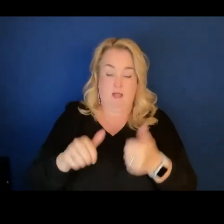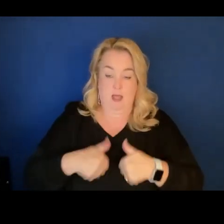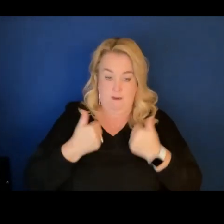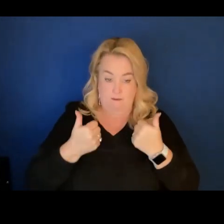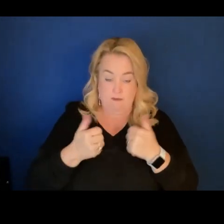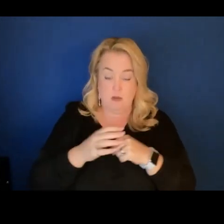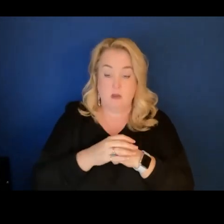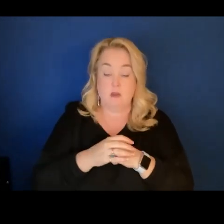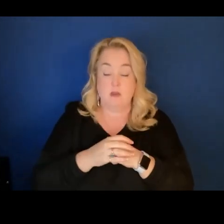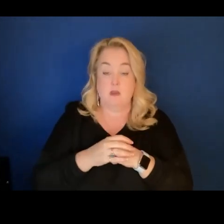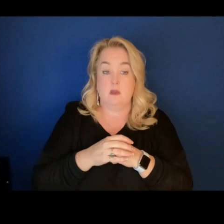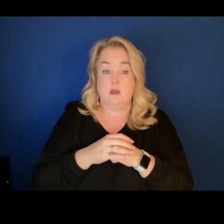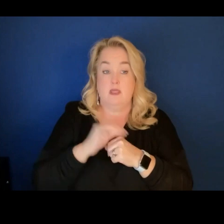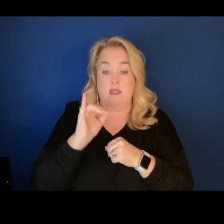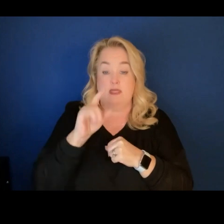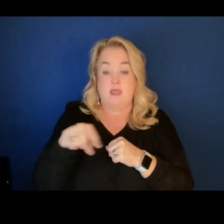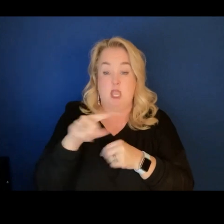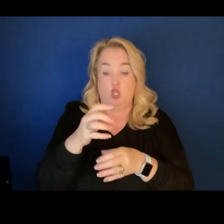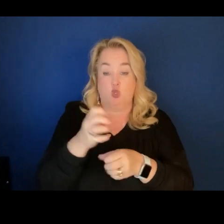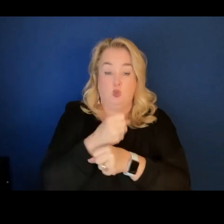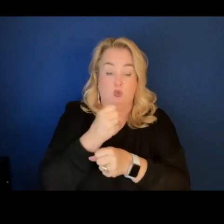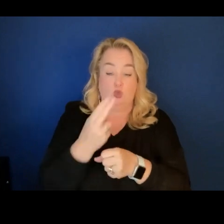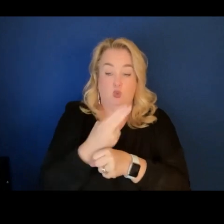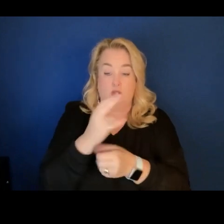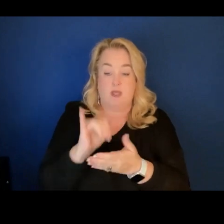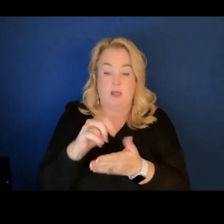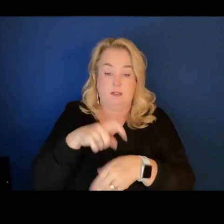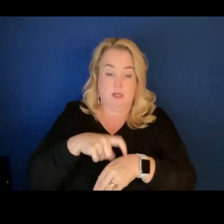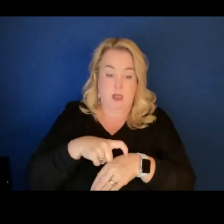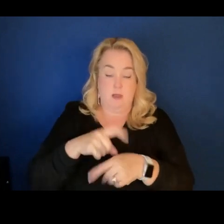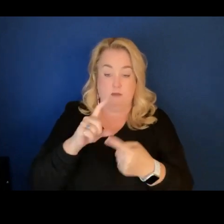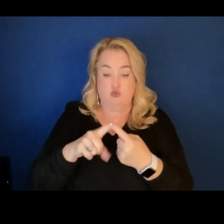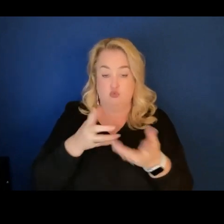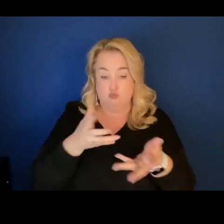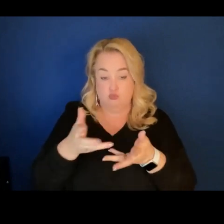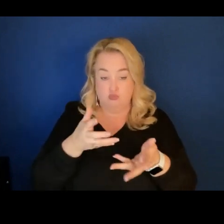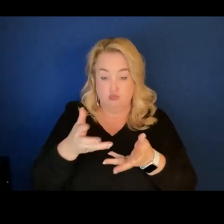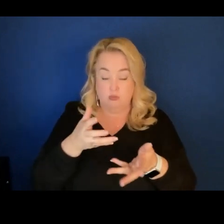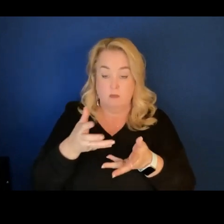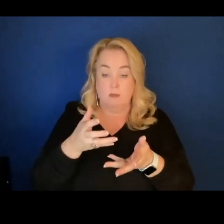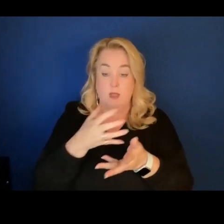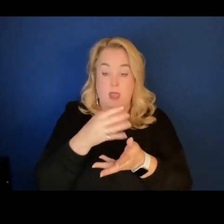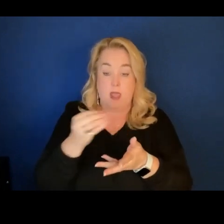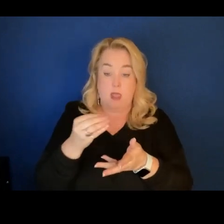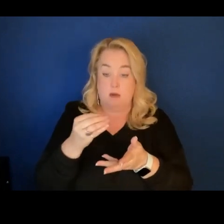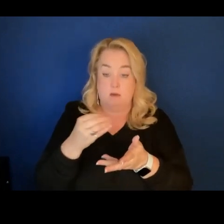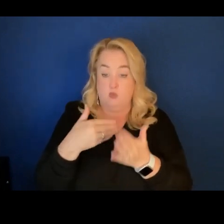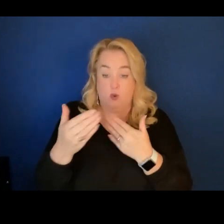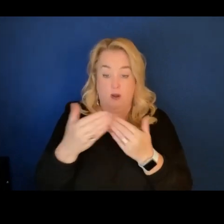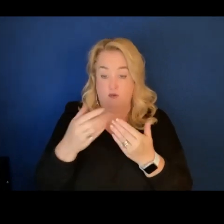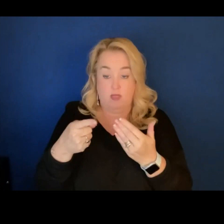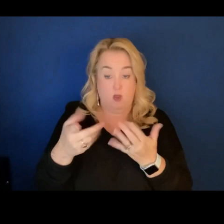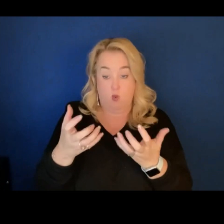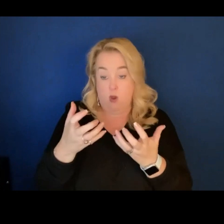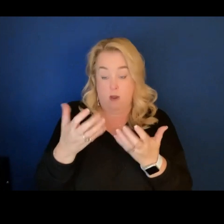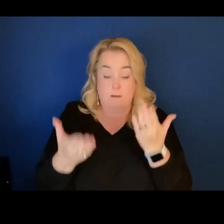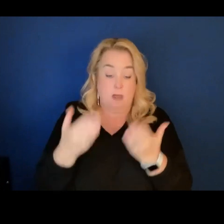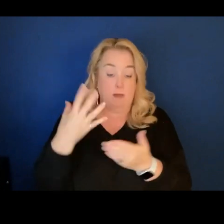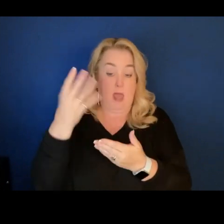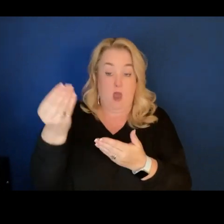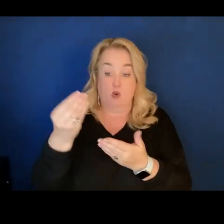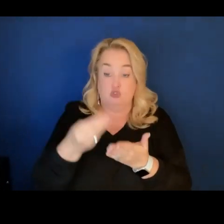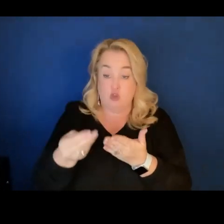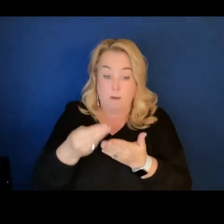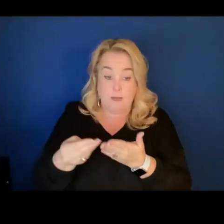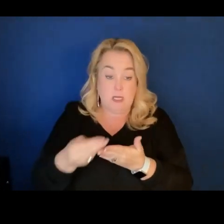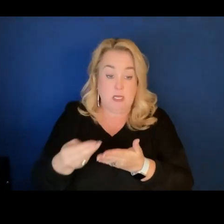course, use that time to be free to engage in other aspects of their lives, however they choose. They might want to go shopping unencumbered